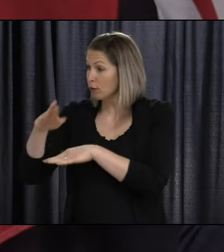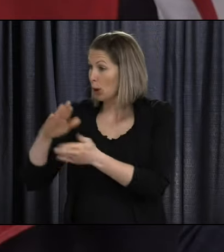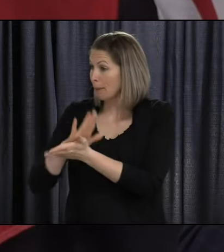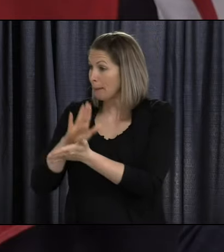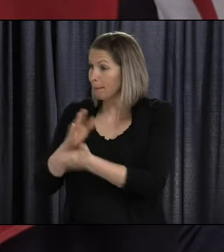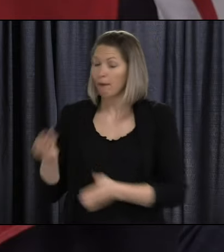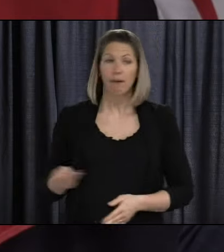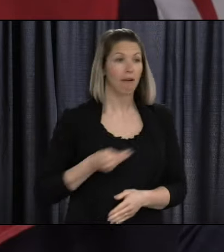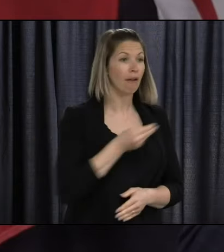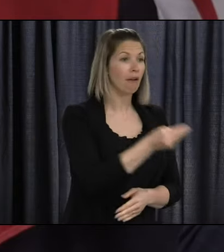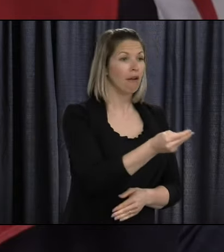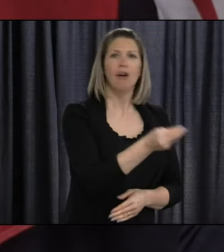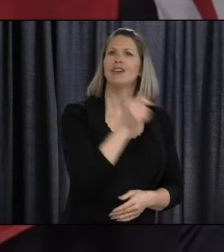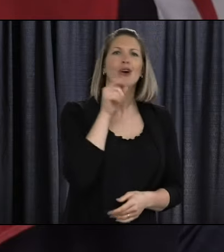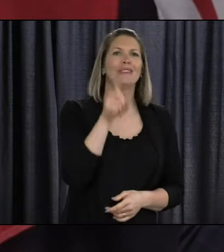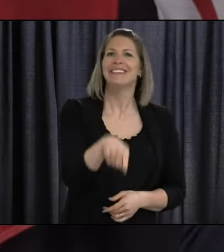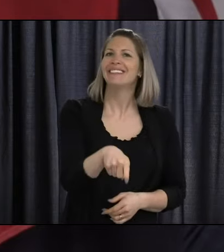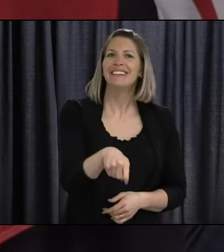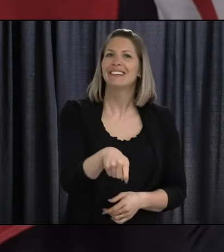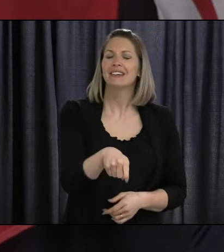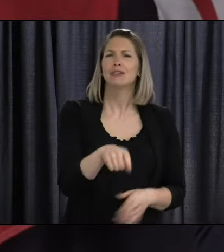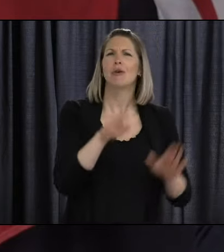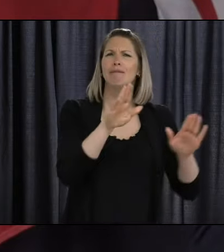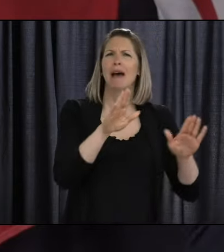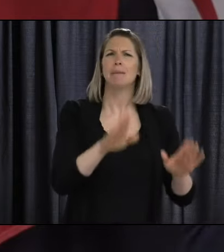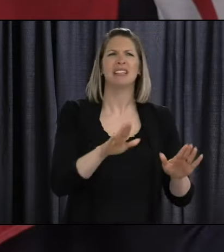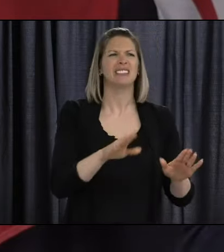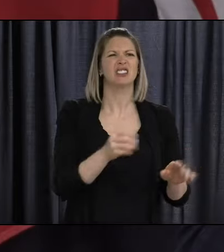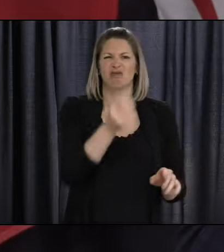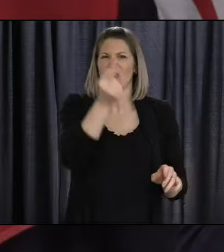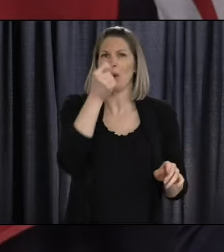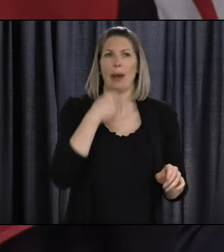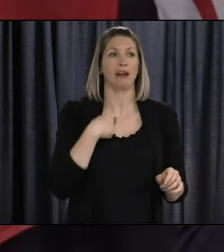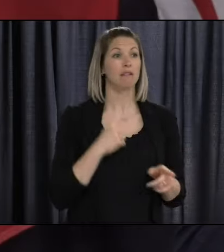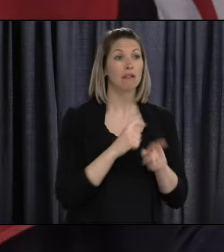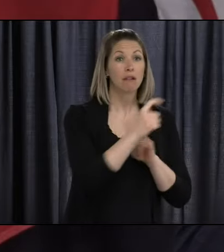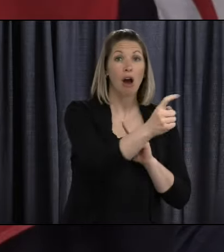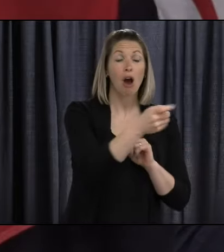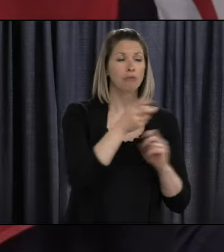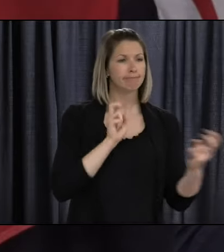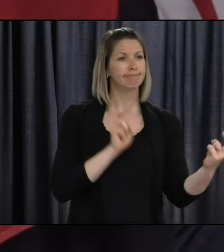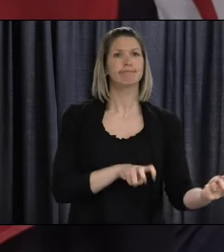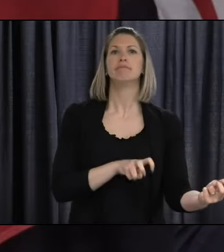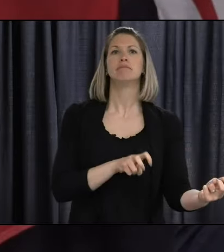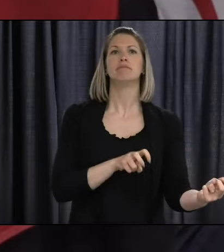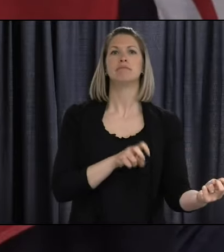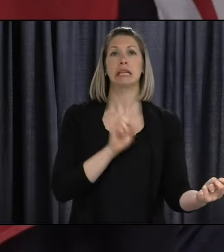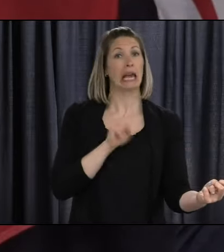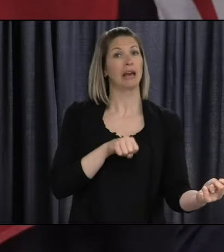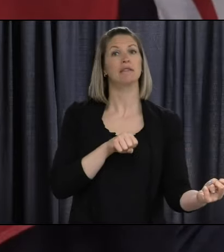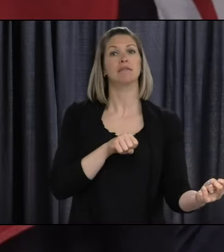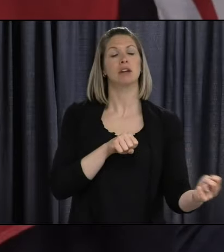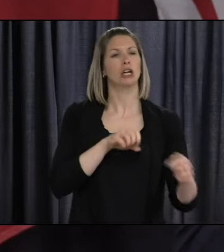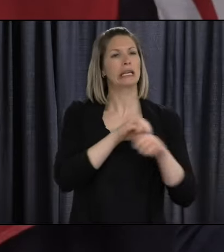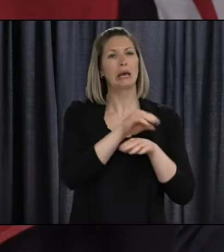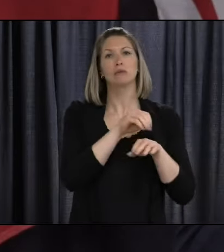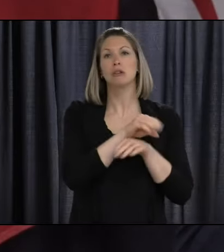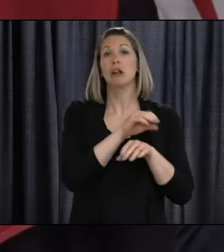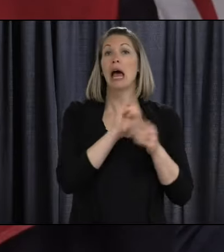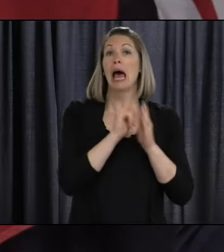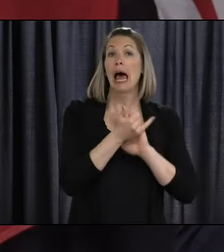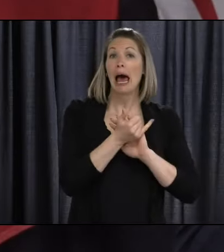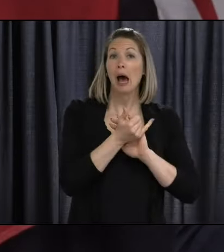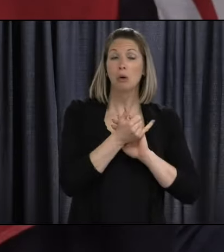services to Newfoundlanders and Labradorians. So if you're looking for that type of support, they are now offering counseling sessions. You can do this